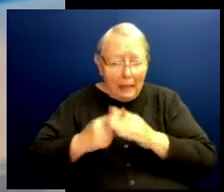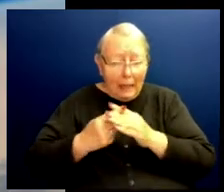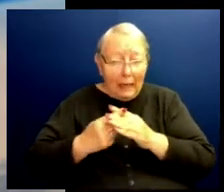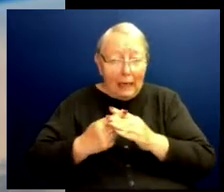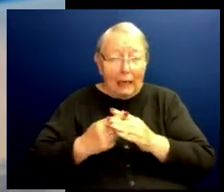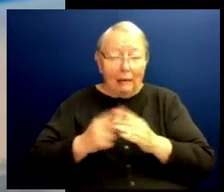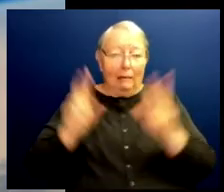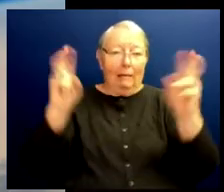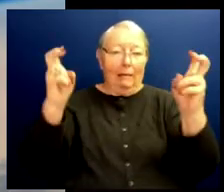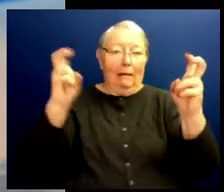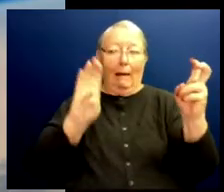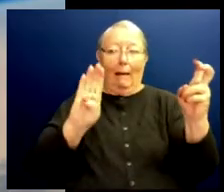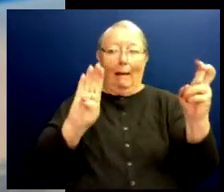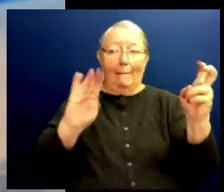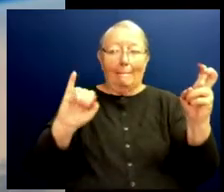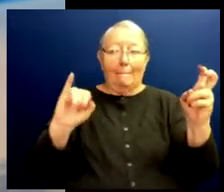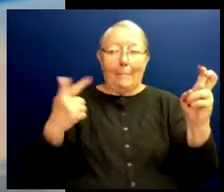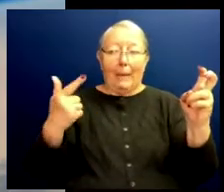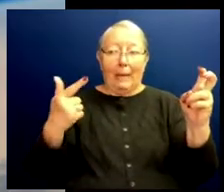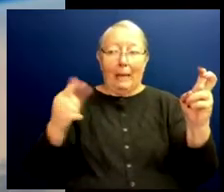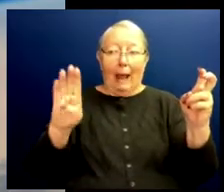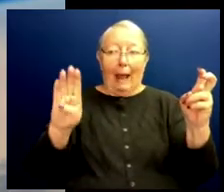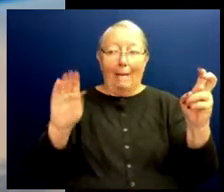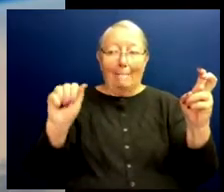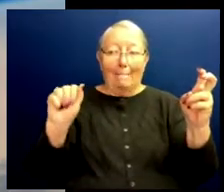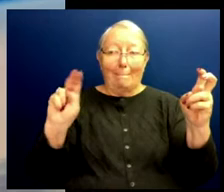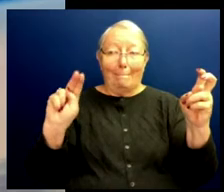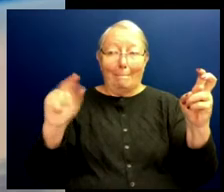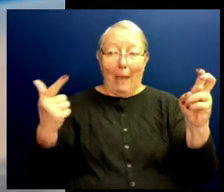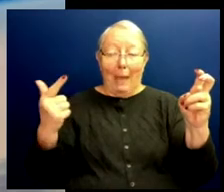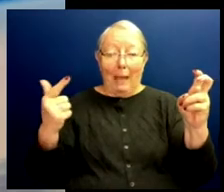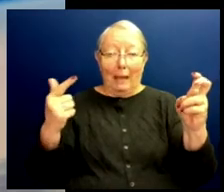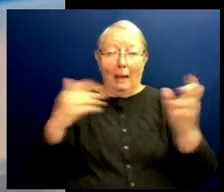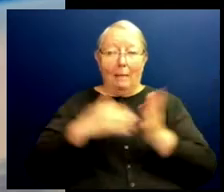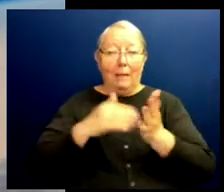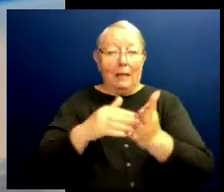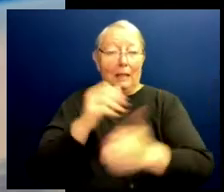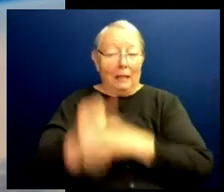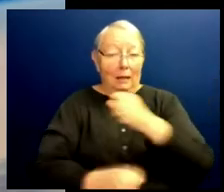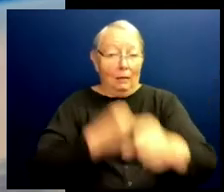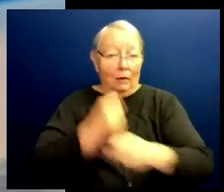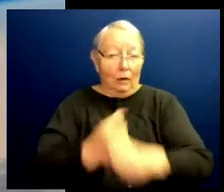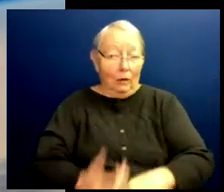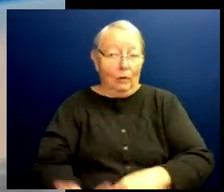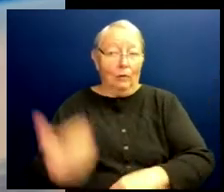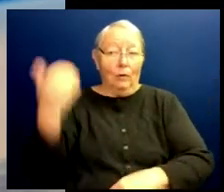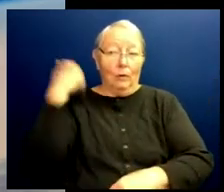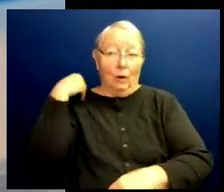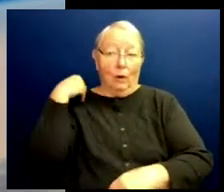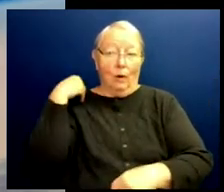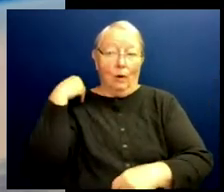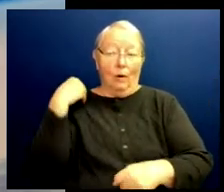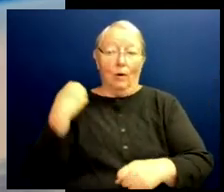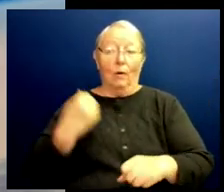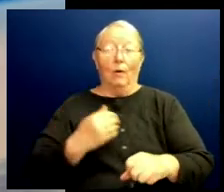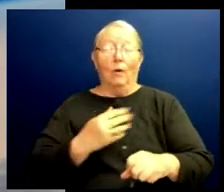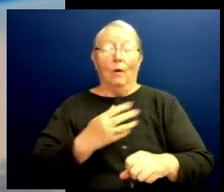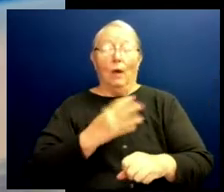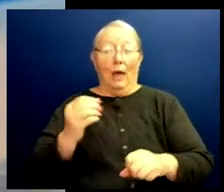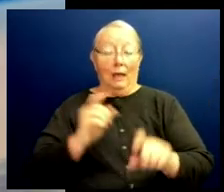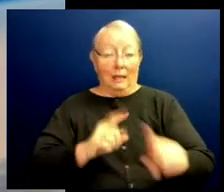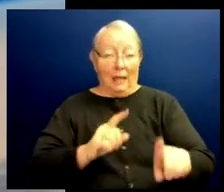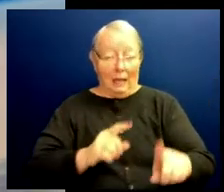billions of years ago, when the universe was hot, compact, and lacking any